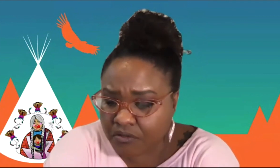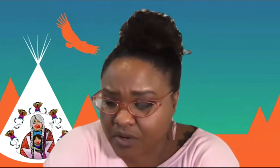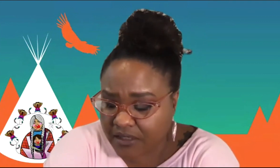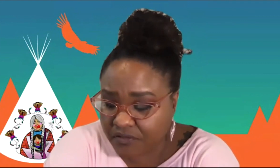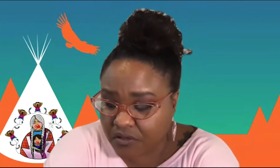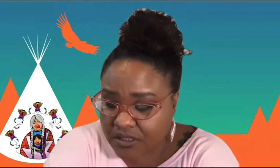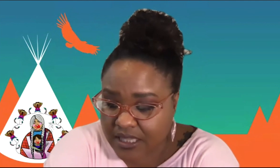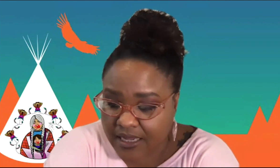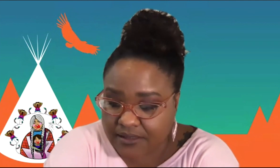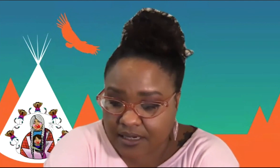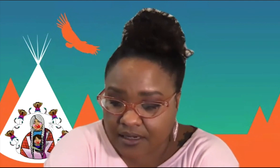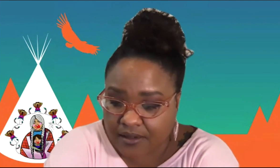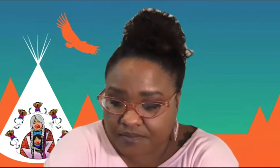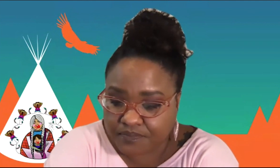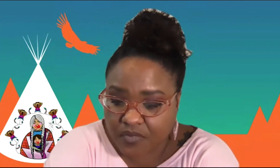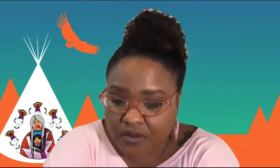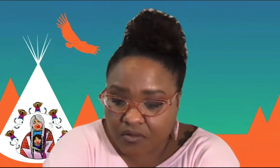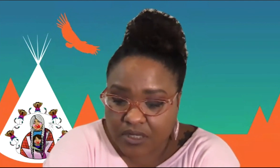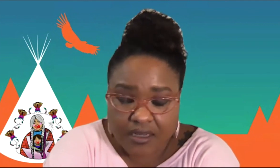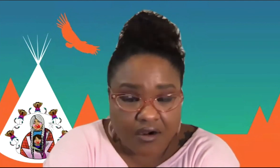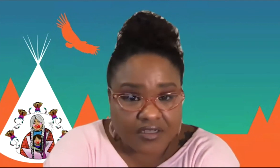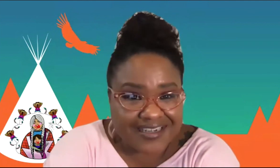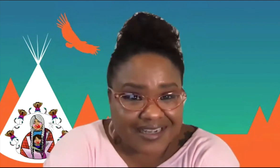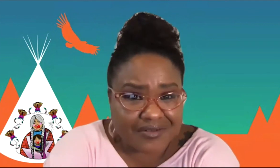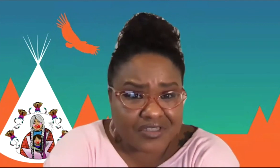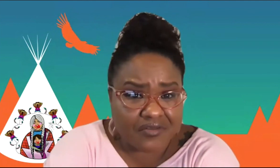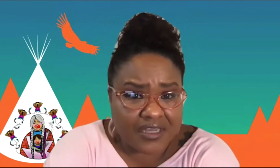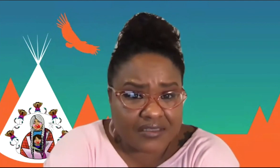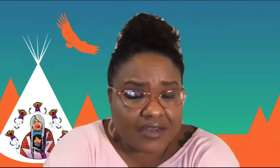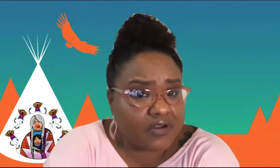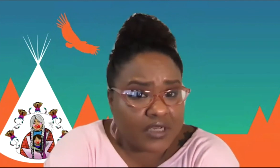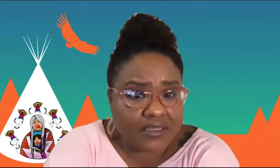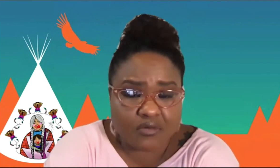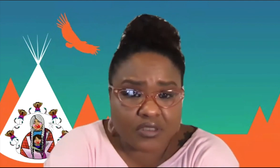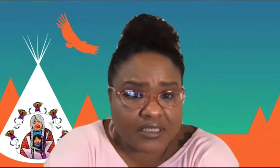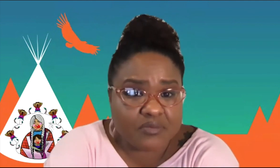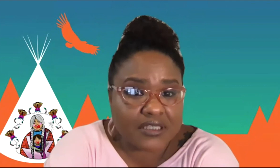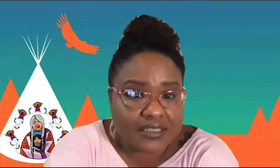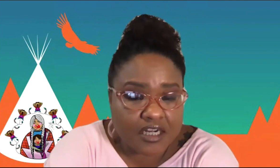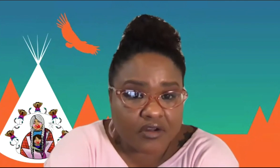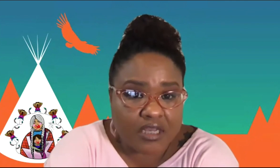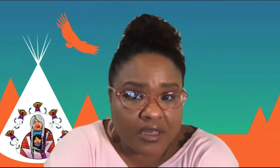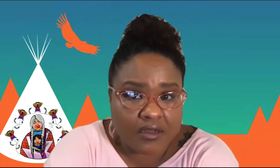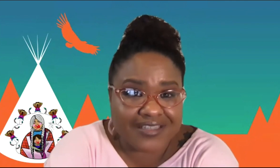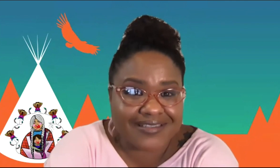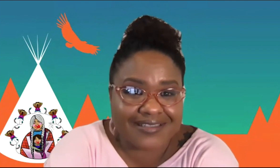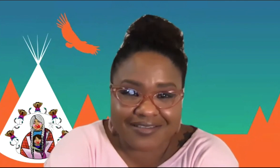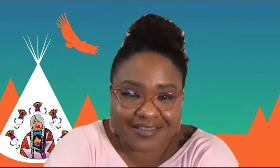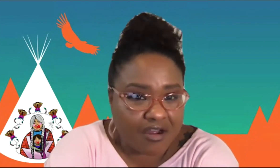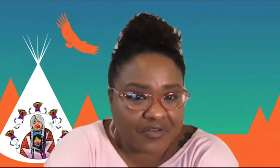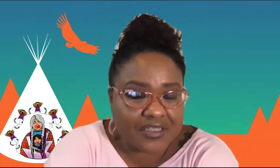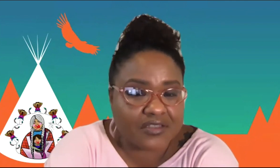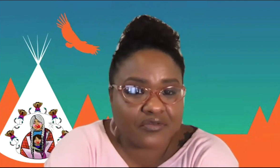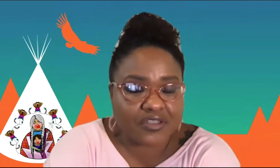want to remind folks that. We are sending out surveys every week, so please check your email.